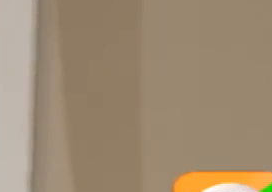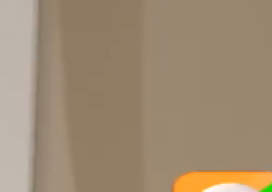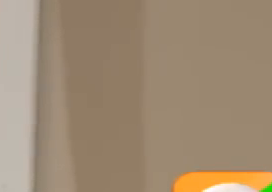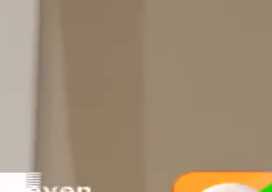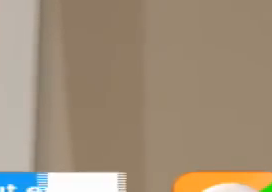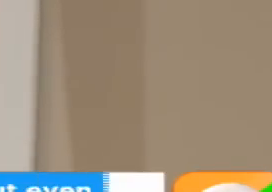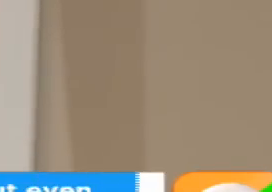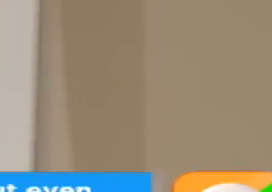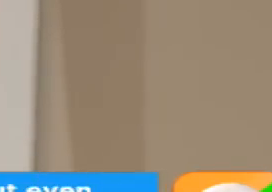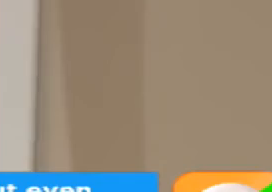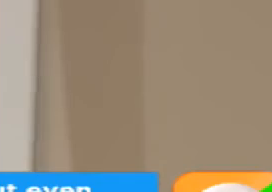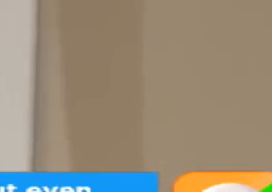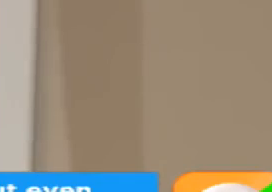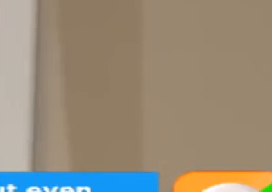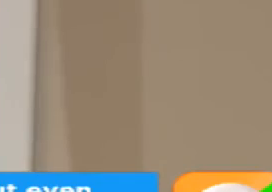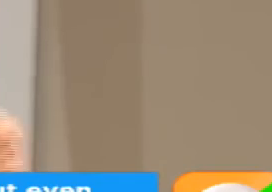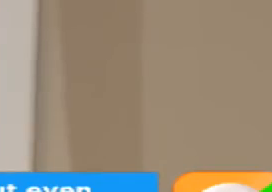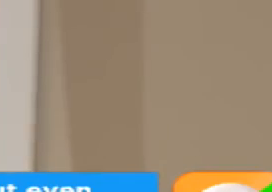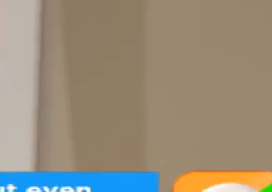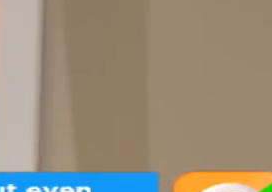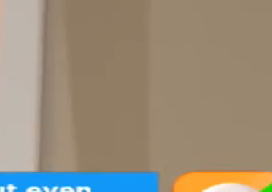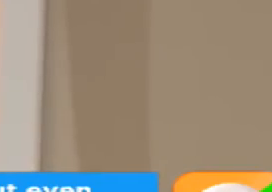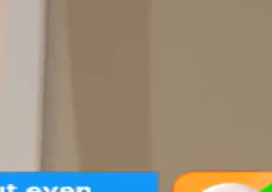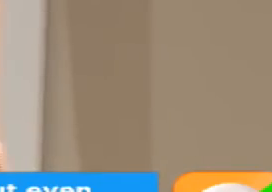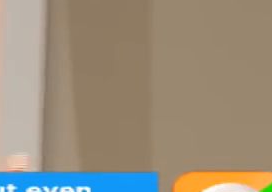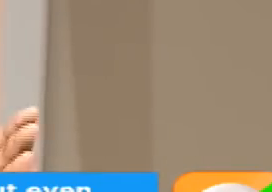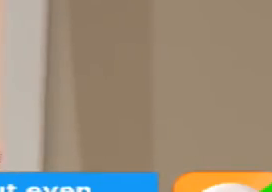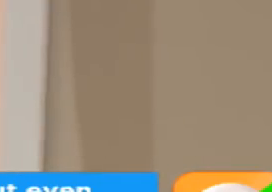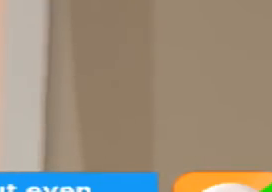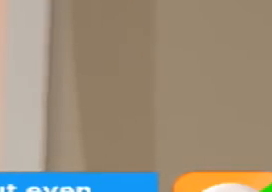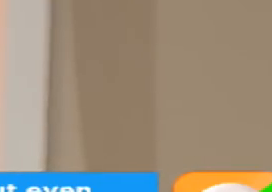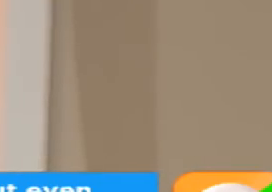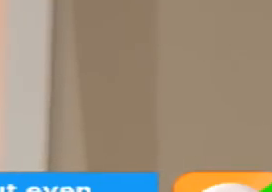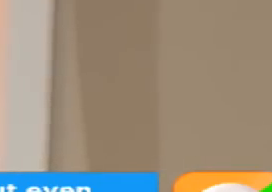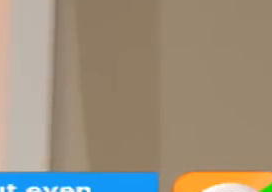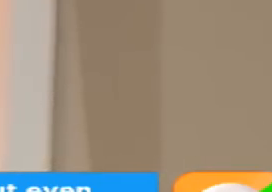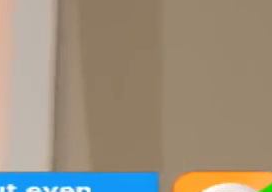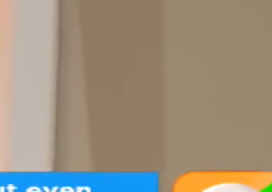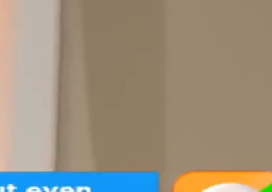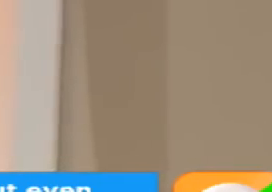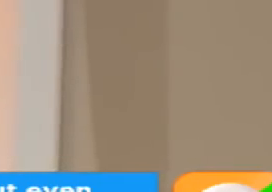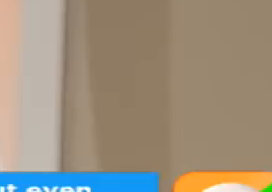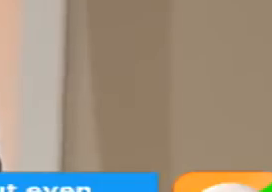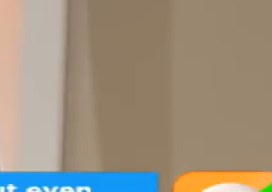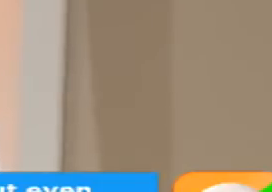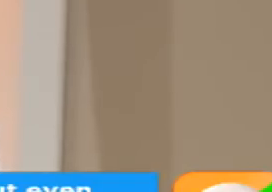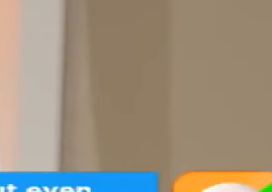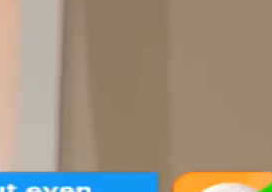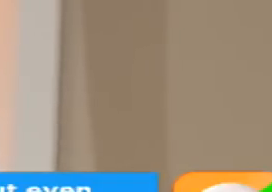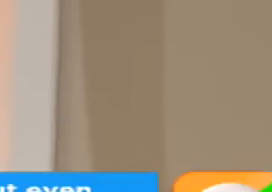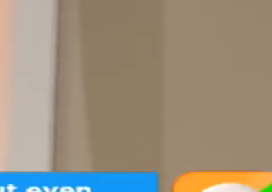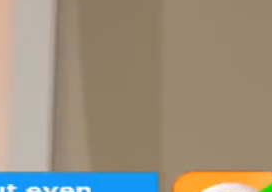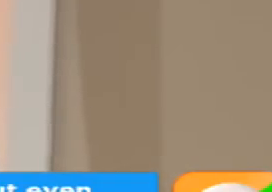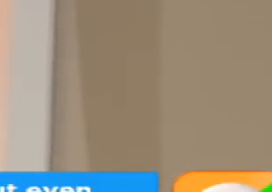including levying of taxes. I mean, this is now a function of Kenya Revenue Authority in Nairobi. You no longer control that revenue. It